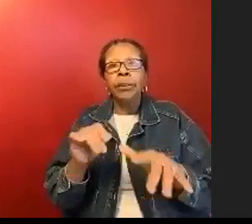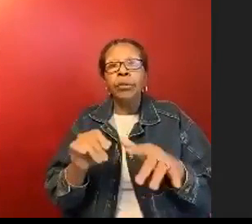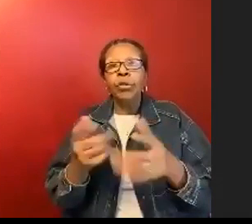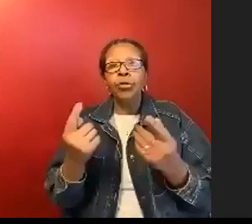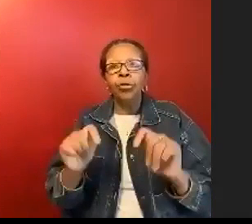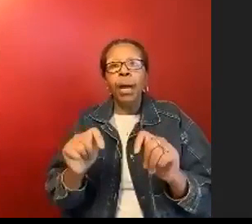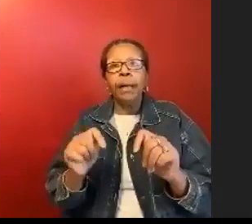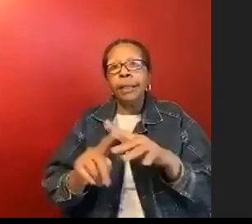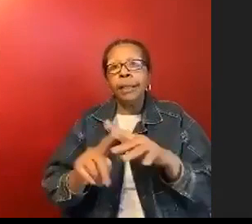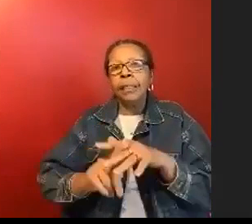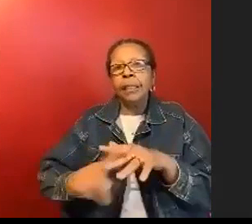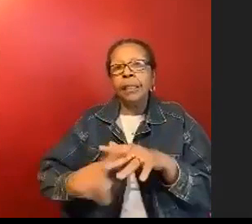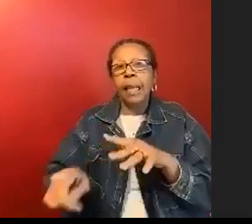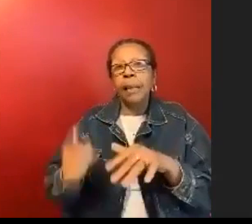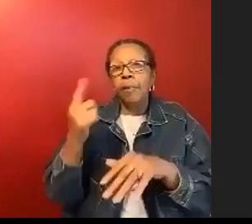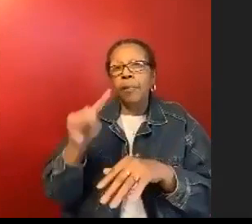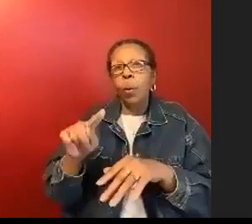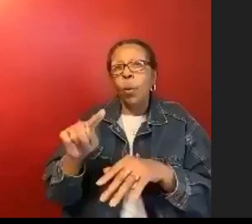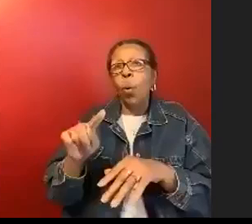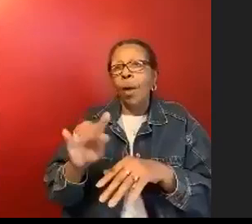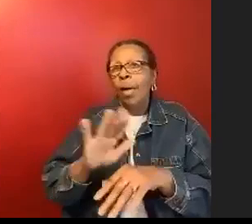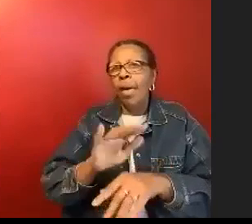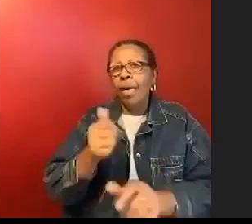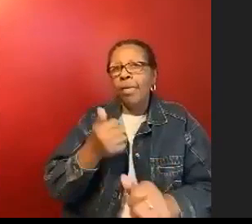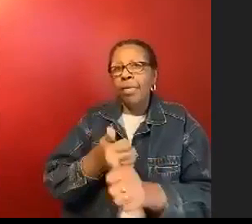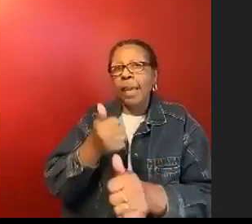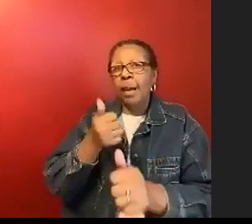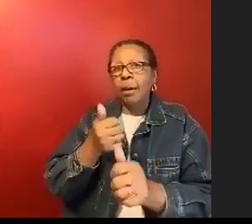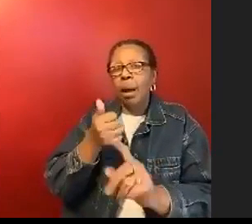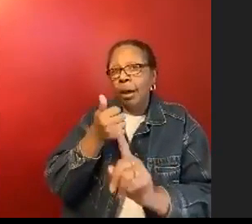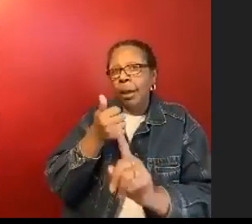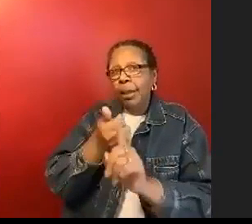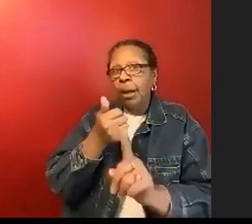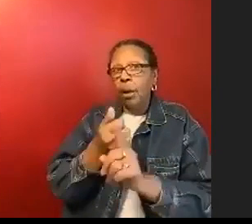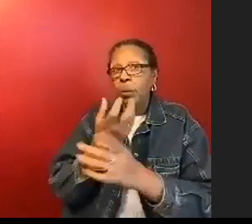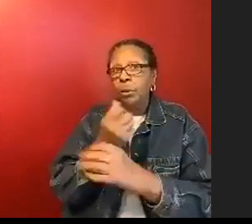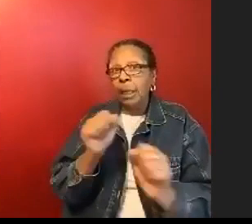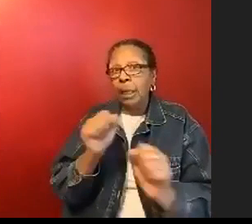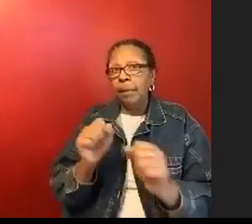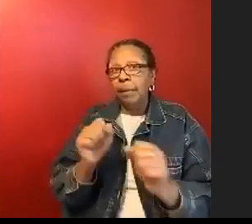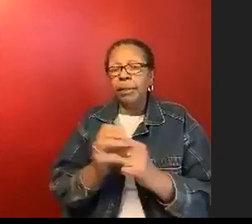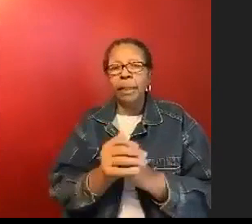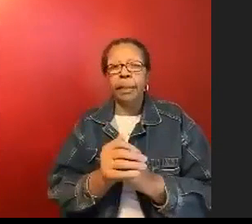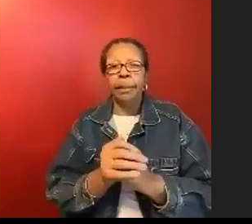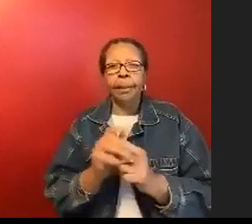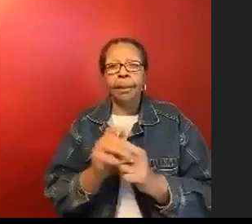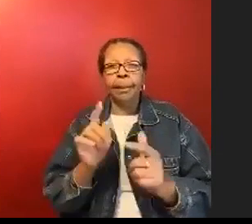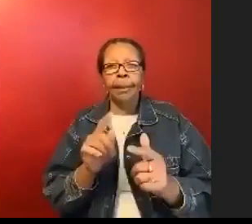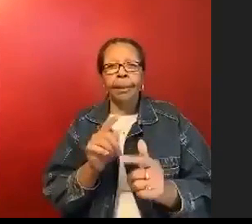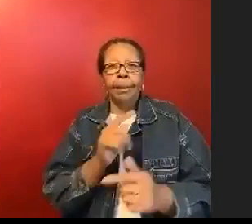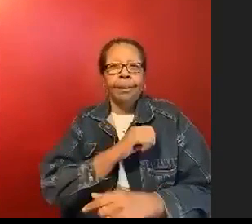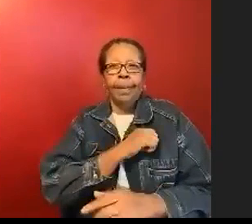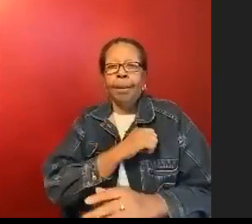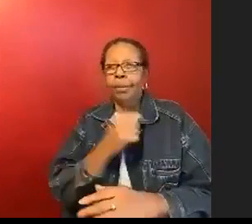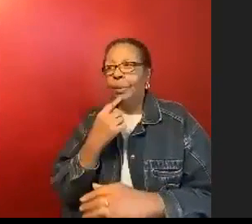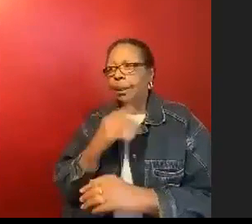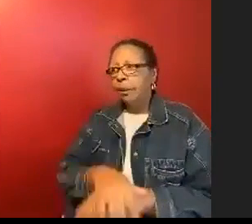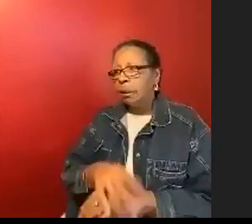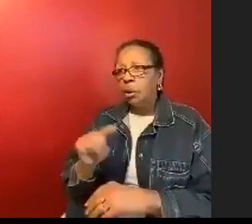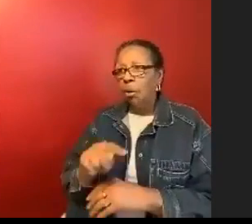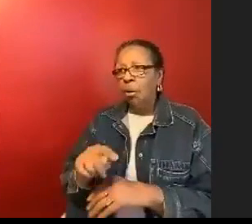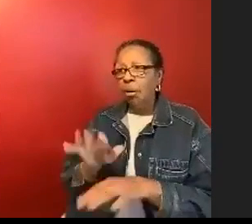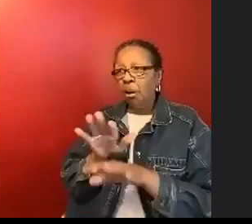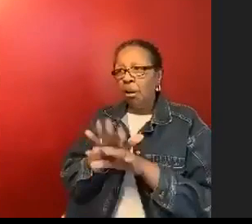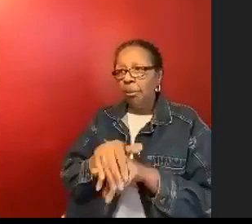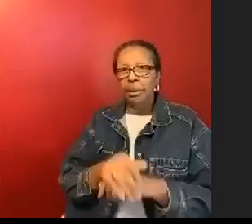Thomas is like, oh man, y'all a bogus bunch of hypocrites. Y'all out, I'm out